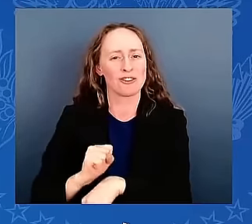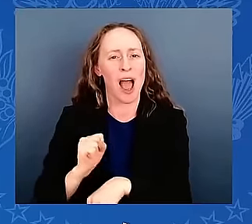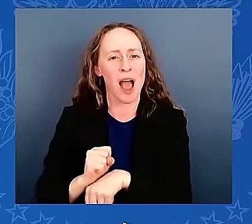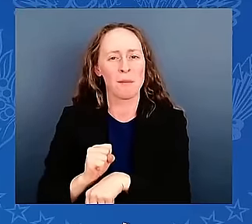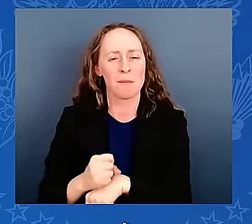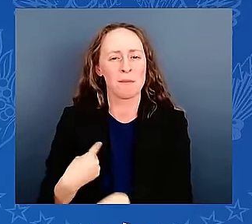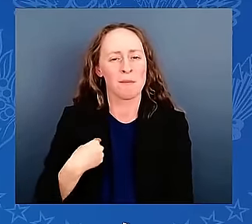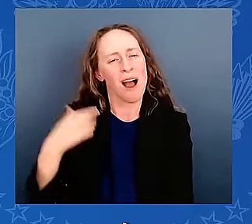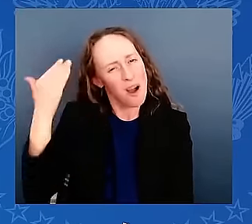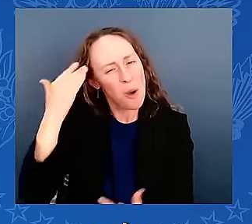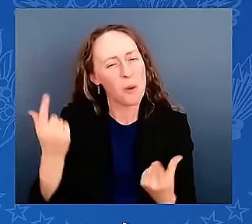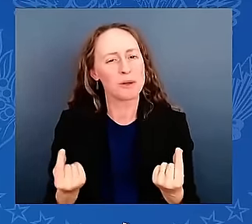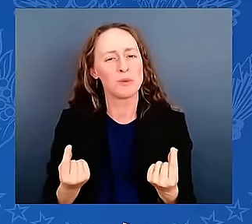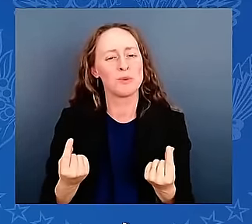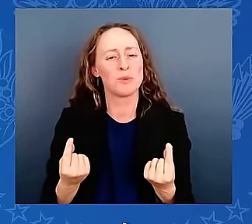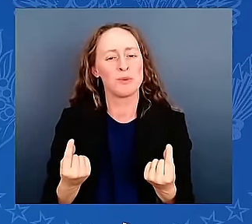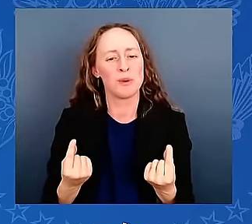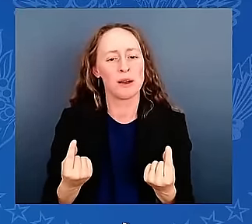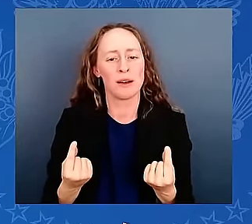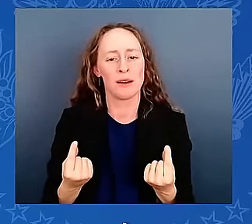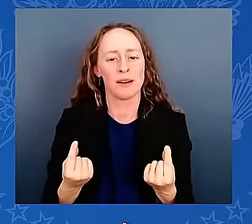far to leave us now.